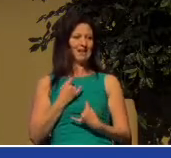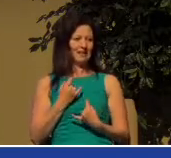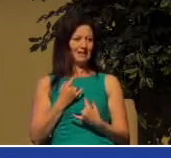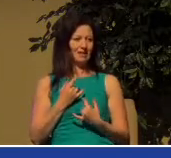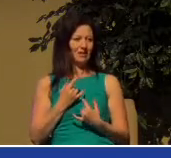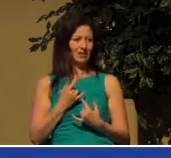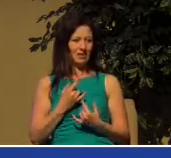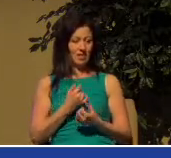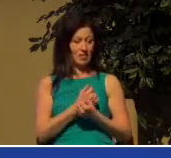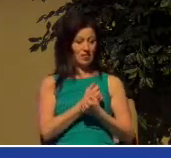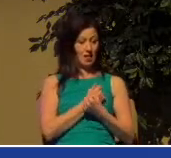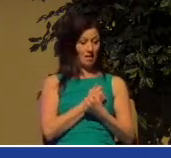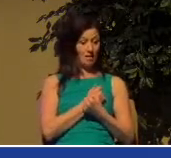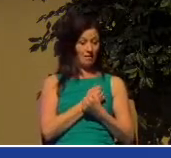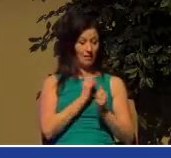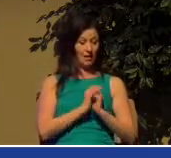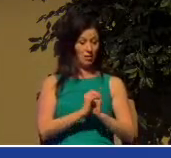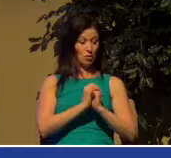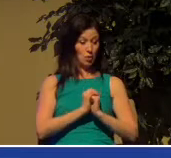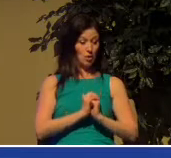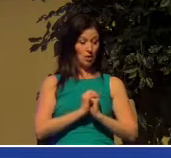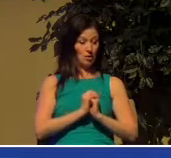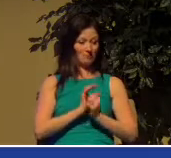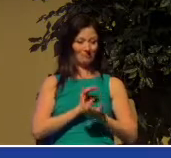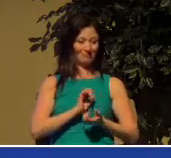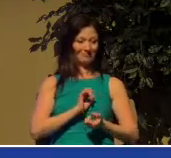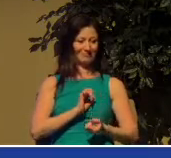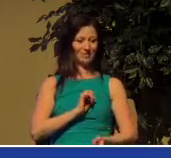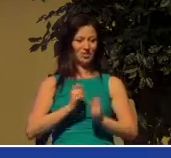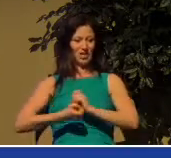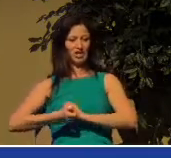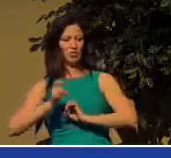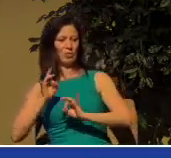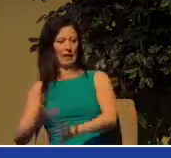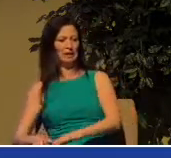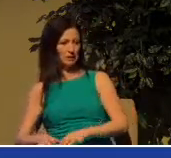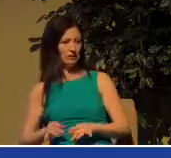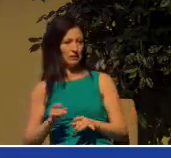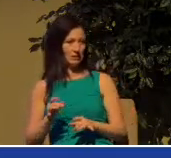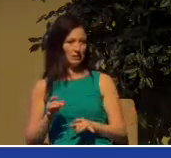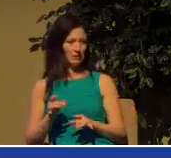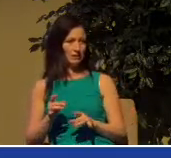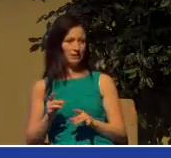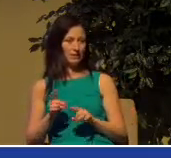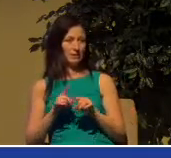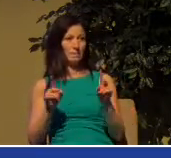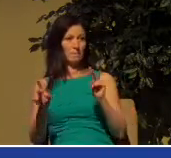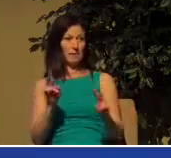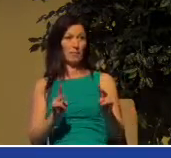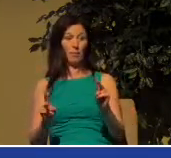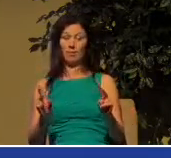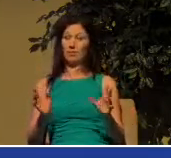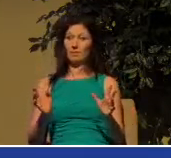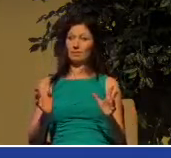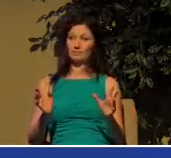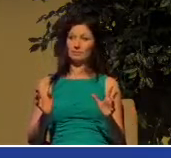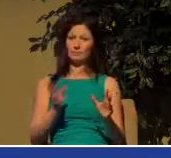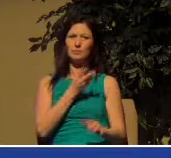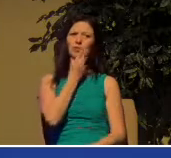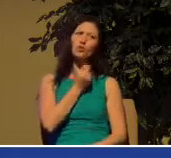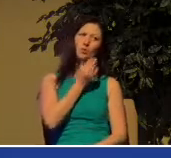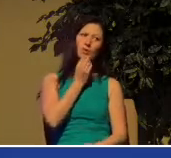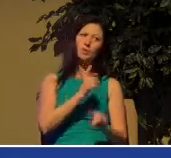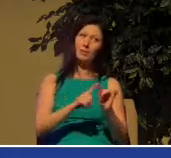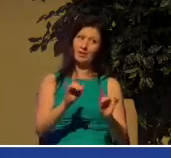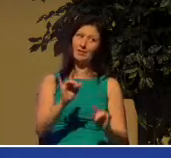quickly turn to hate and disillusionment. And the reality is, people, it's not only the Jews that